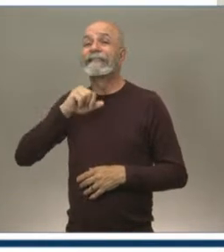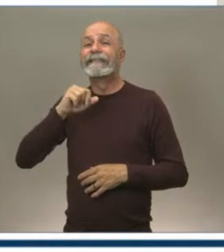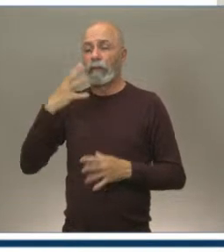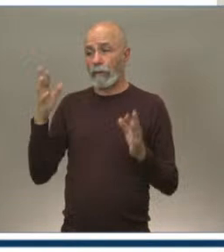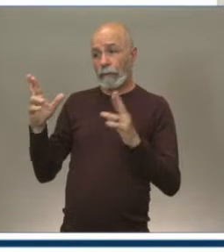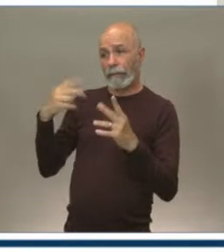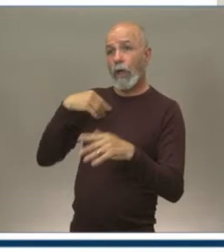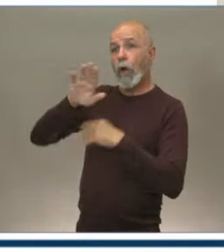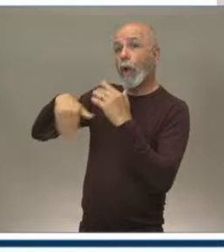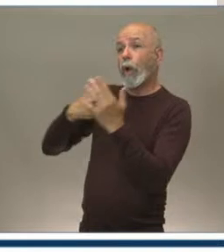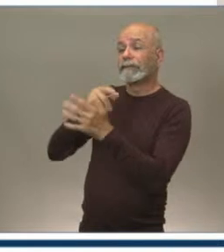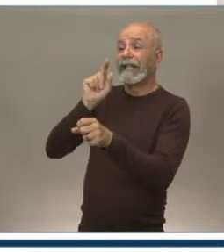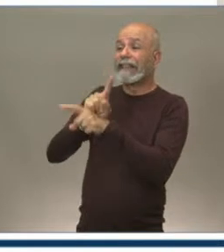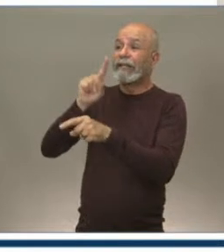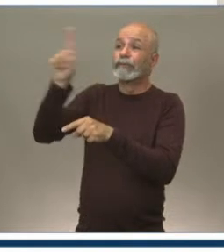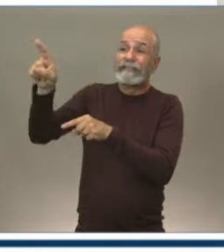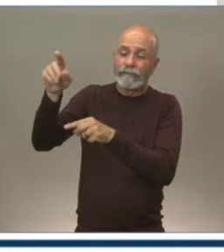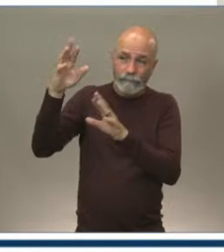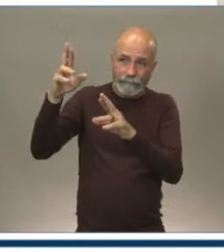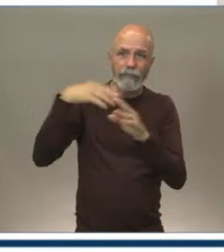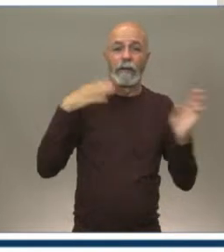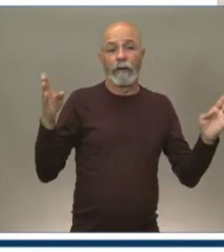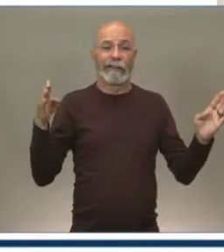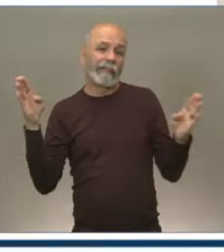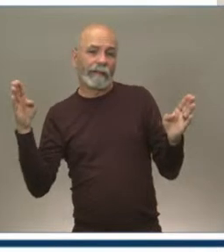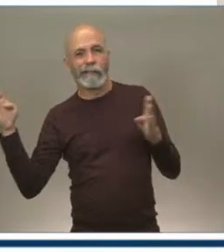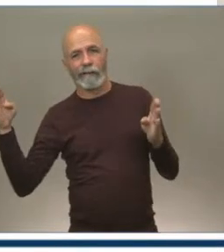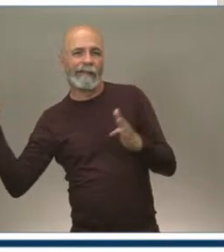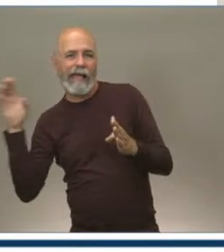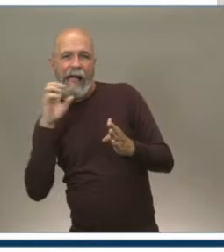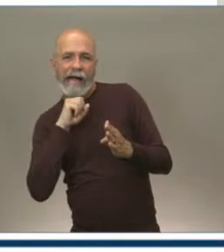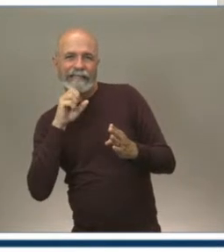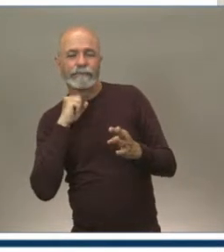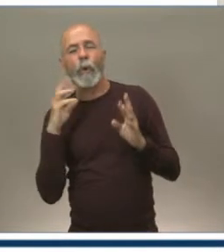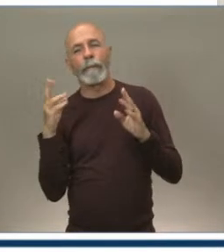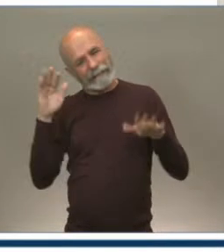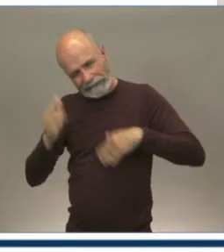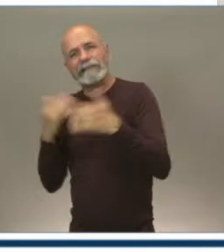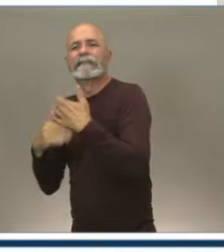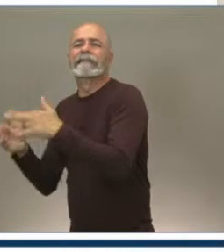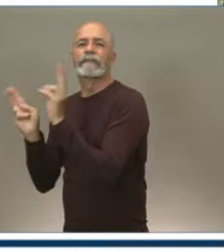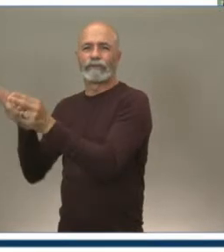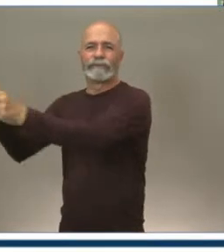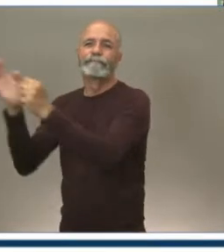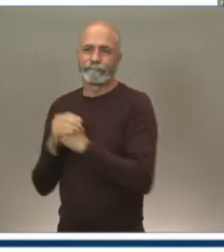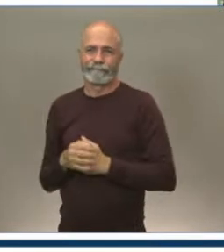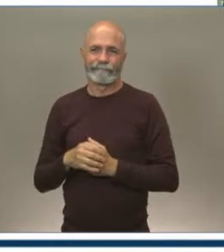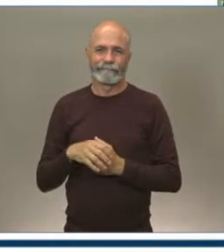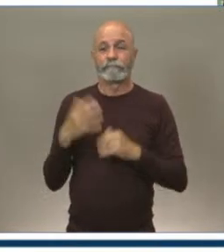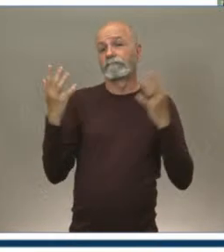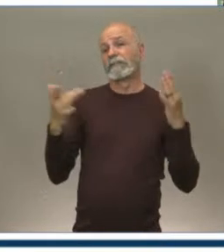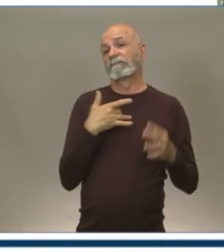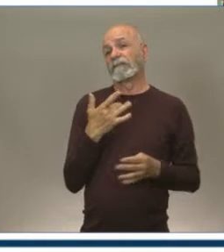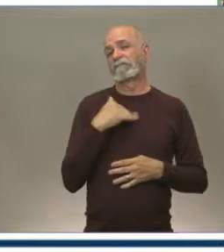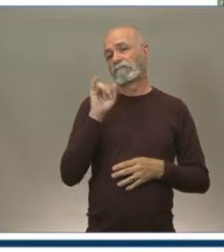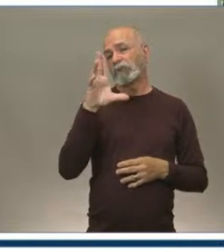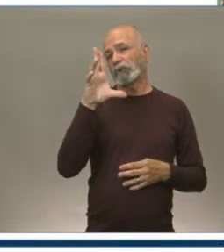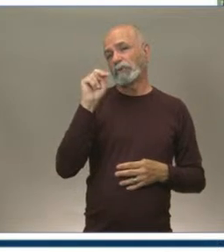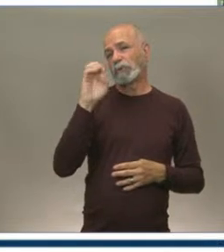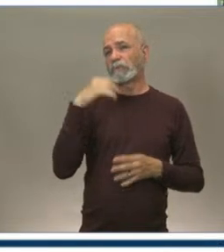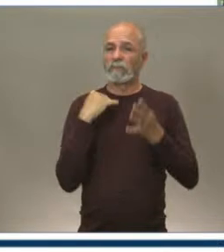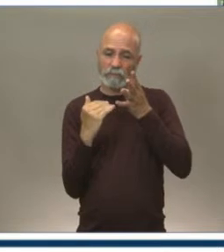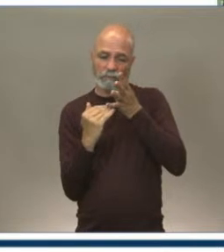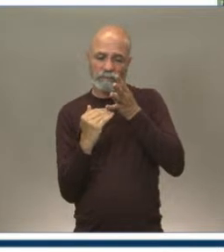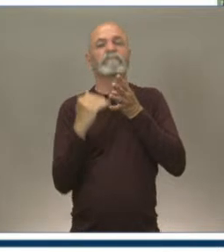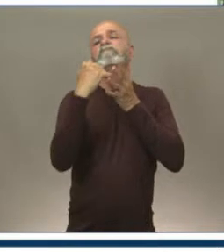moving fast to get through all those eligible to get their vaccine by mid-June. We're well on track, and I expect that we'll